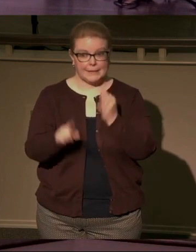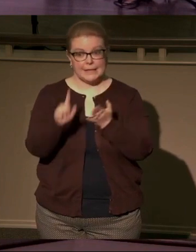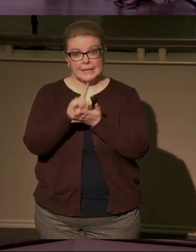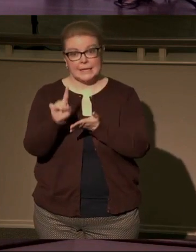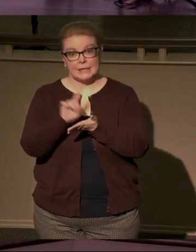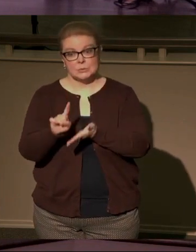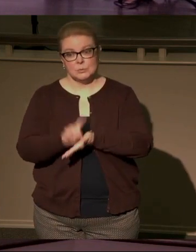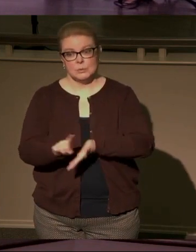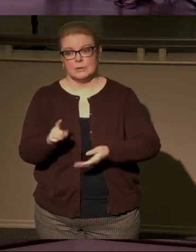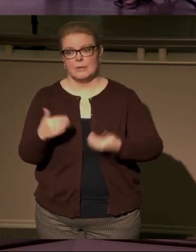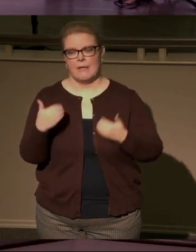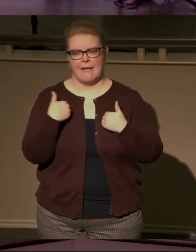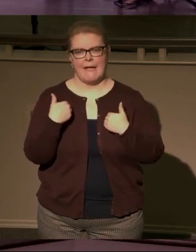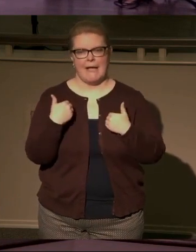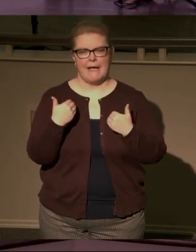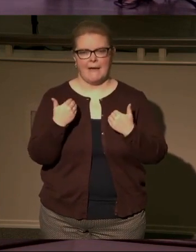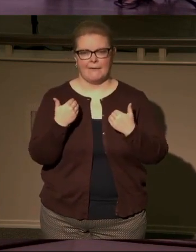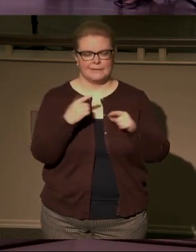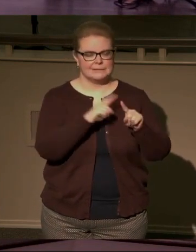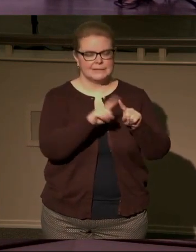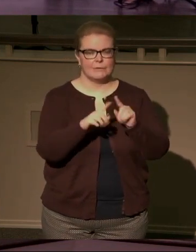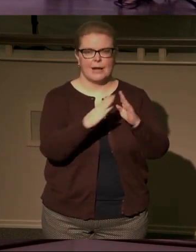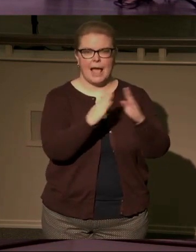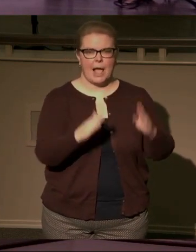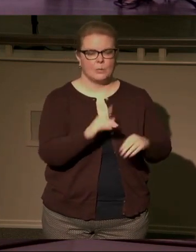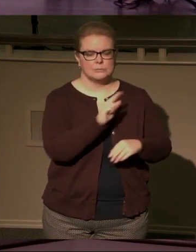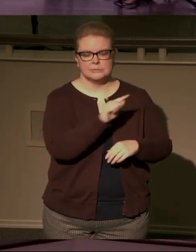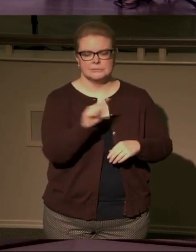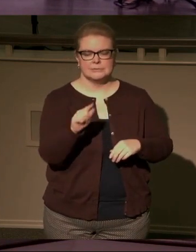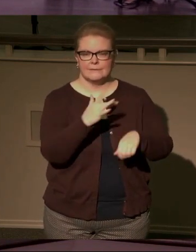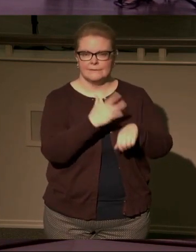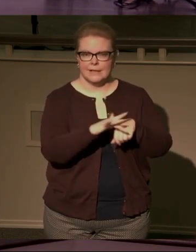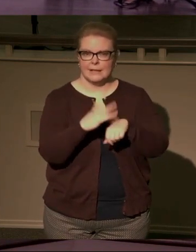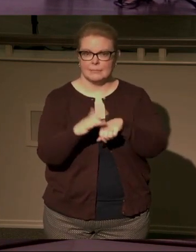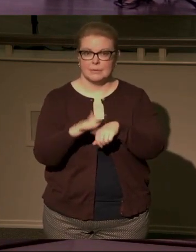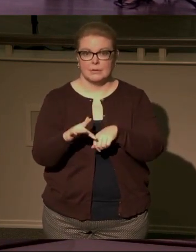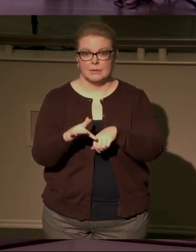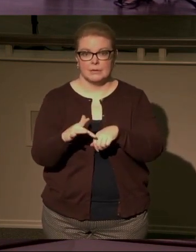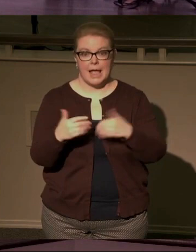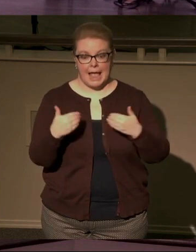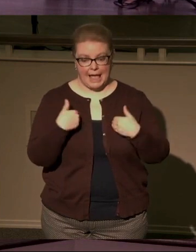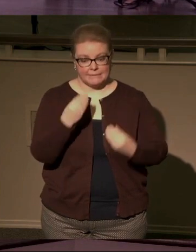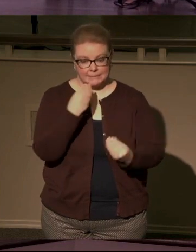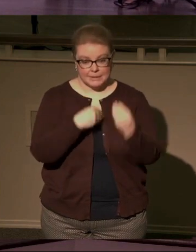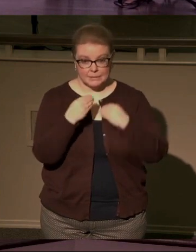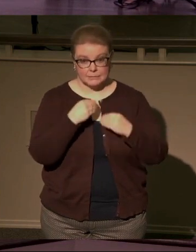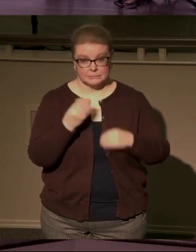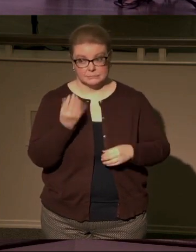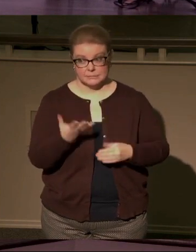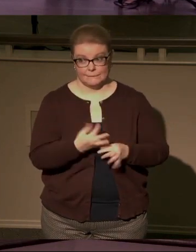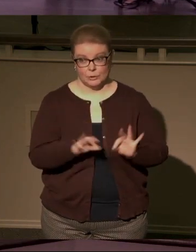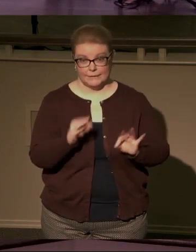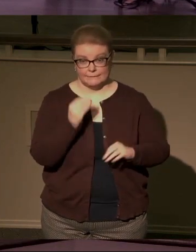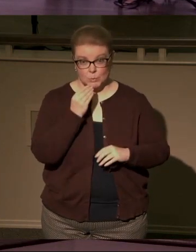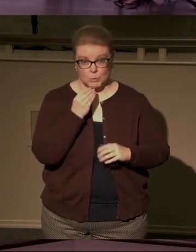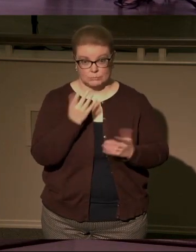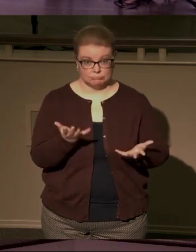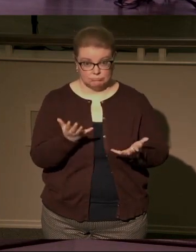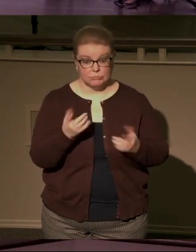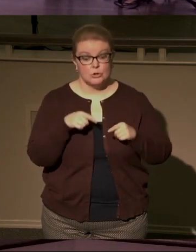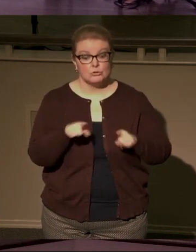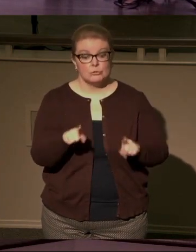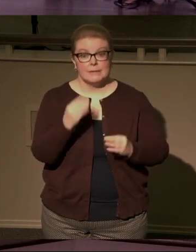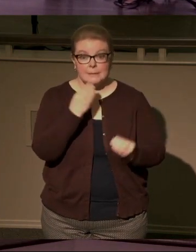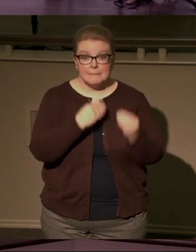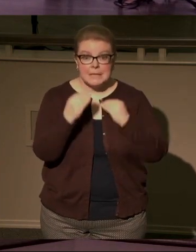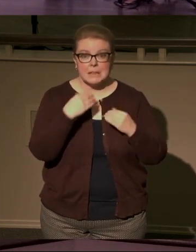be a collection of houses that are available, and they're having a meal. So it's free food. And during the meal, you'll